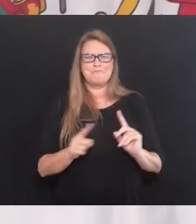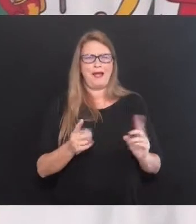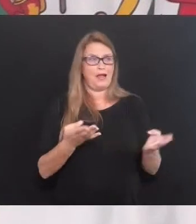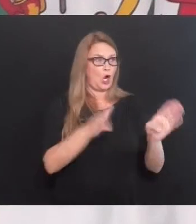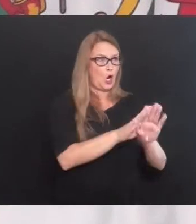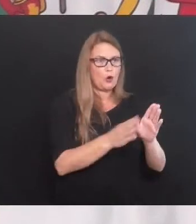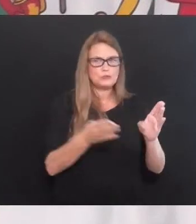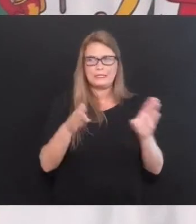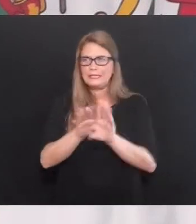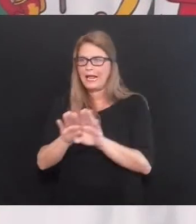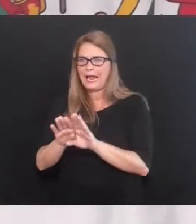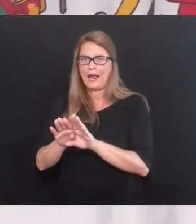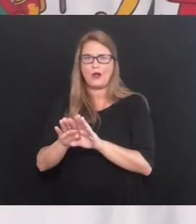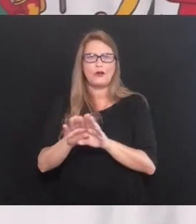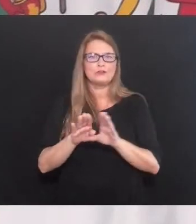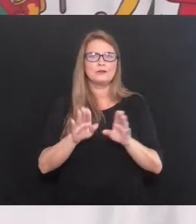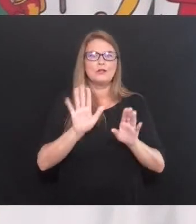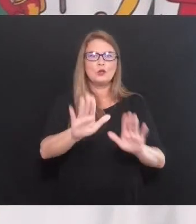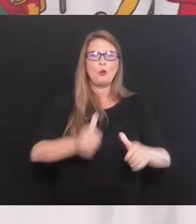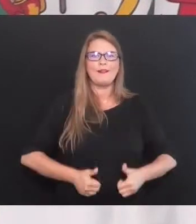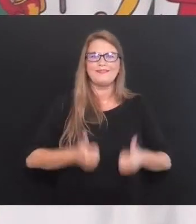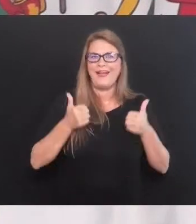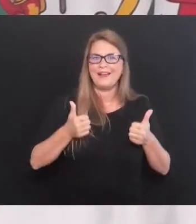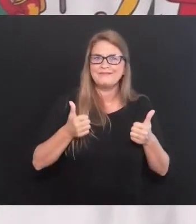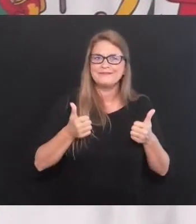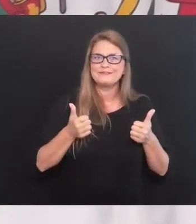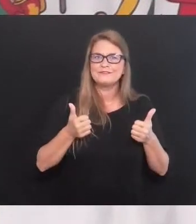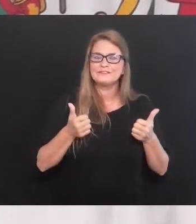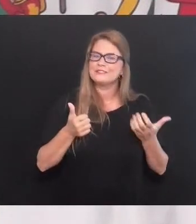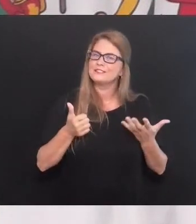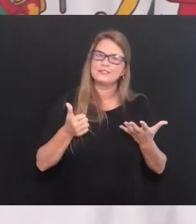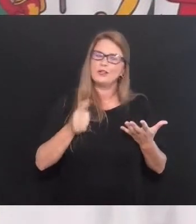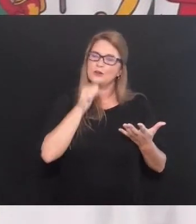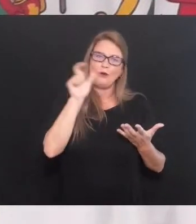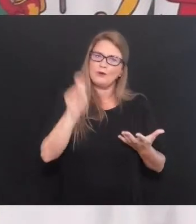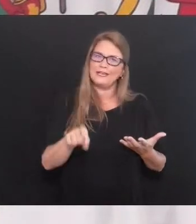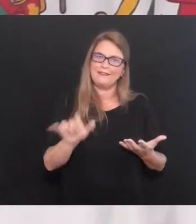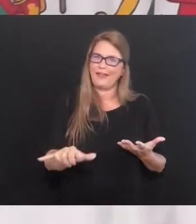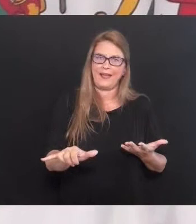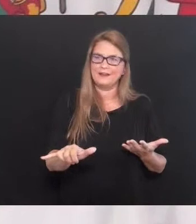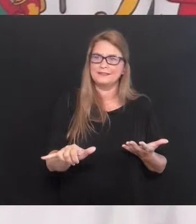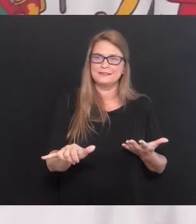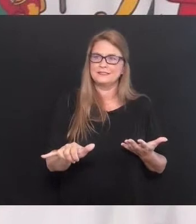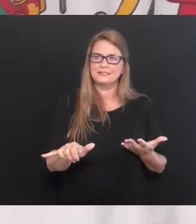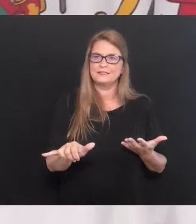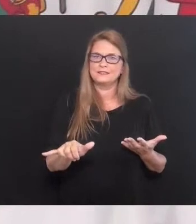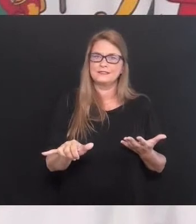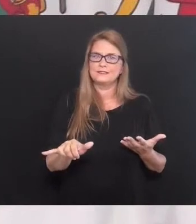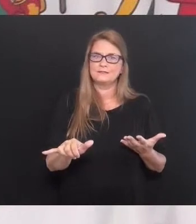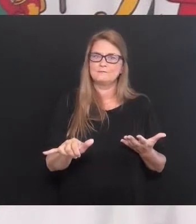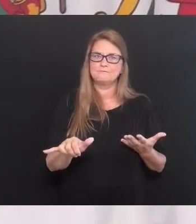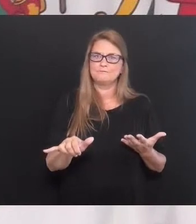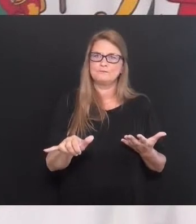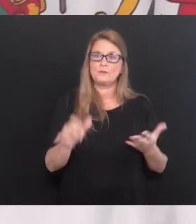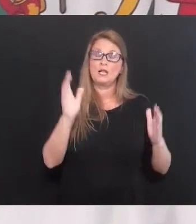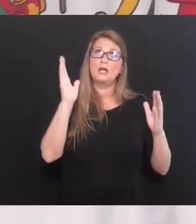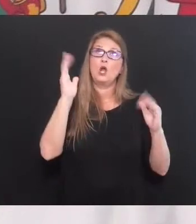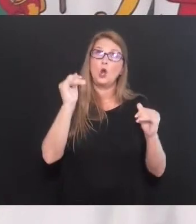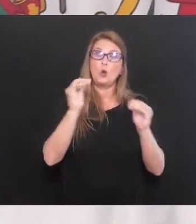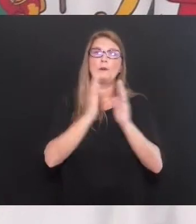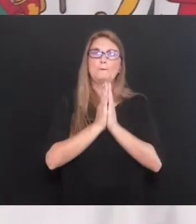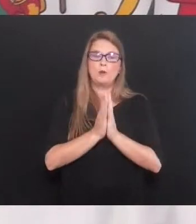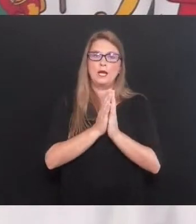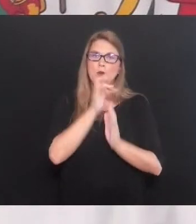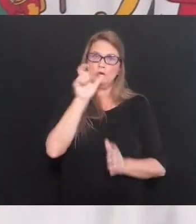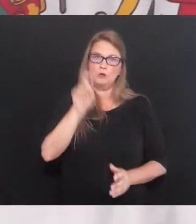down our way of life and everything, we don't need to be doing that. At least let's hope and pray we don't